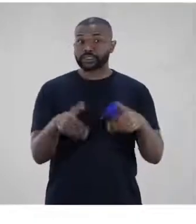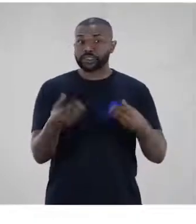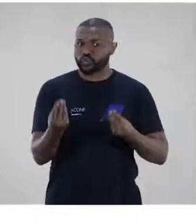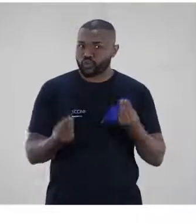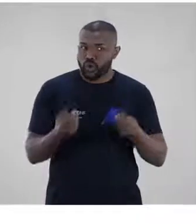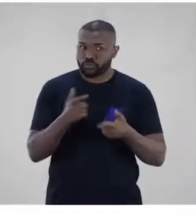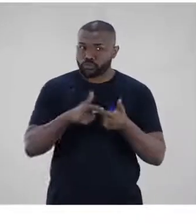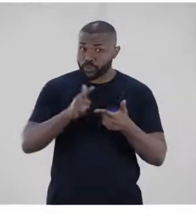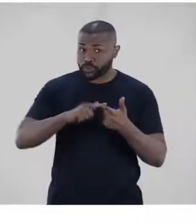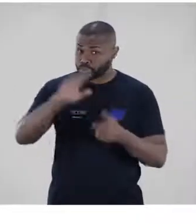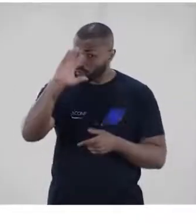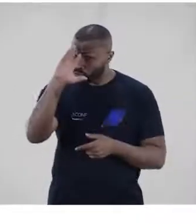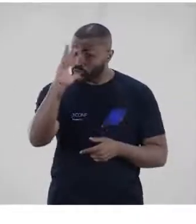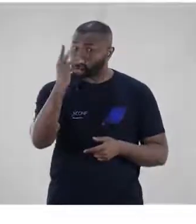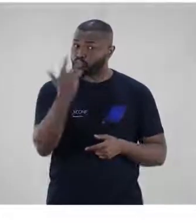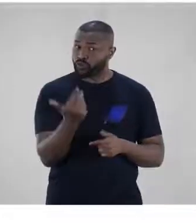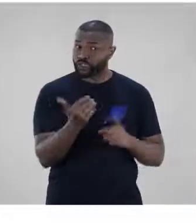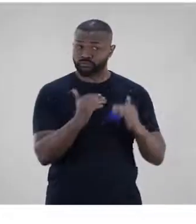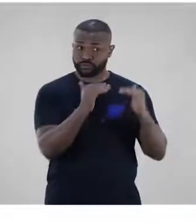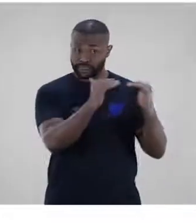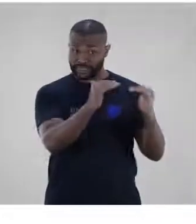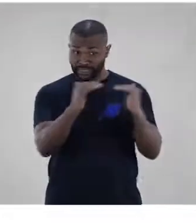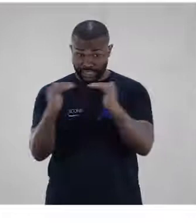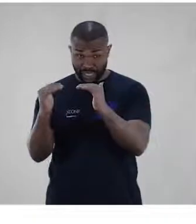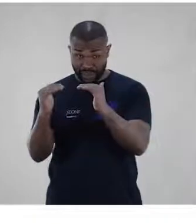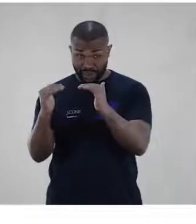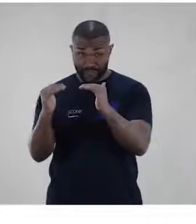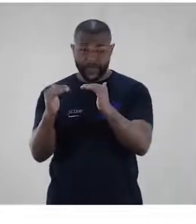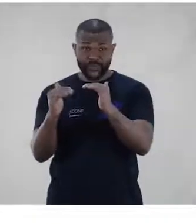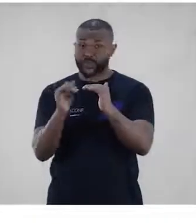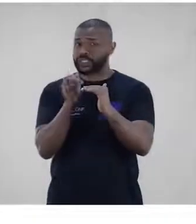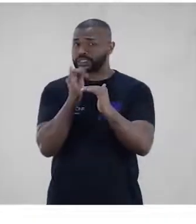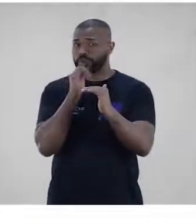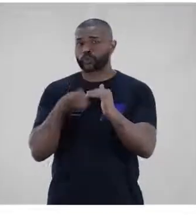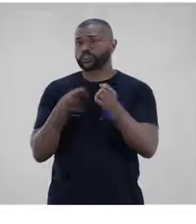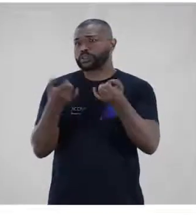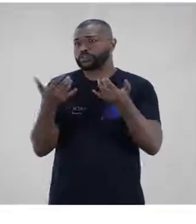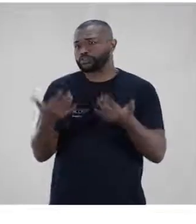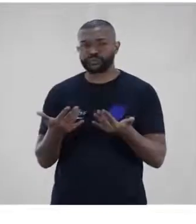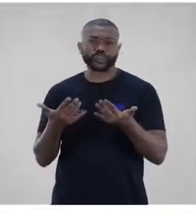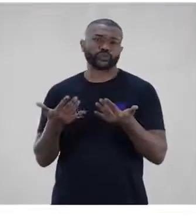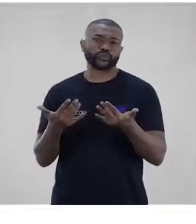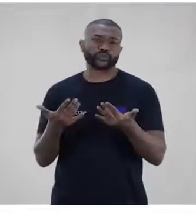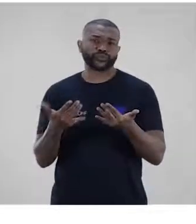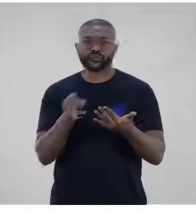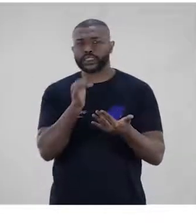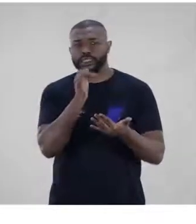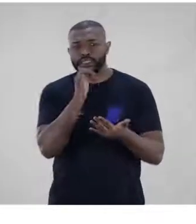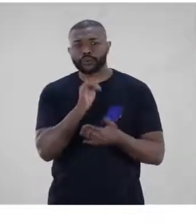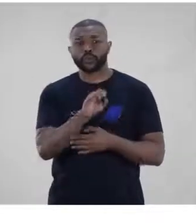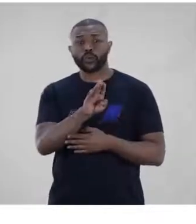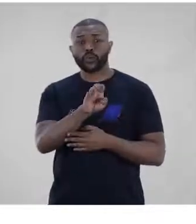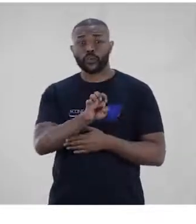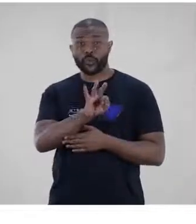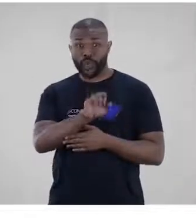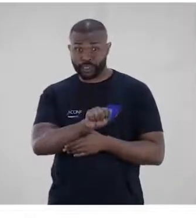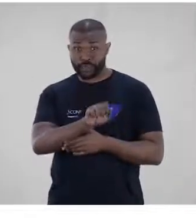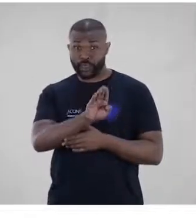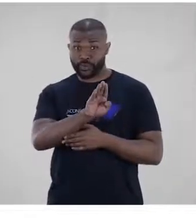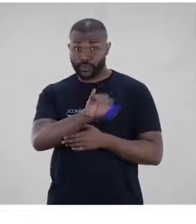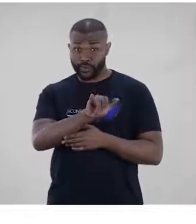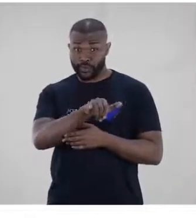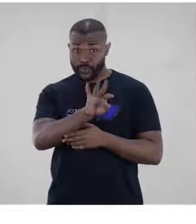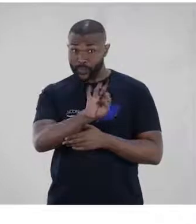then to resolve some of these scale problems, and a scale I don't mean in terms of like petabytes of data, but a scale in